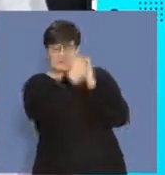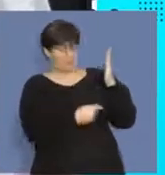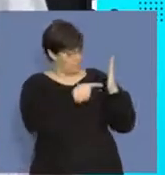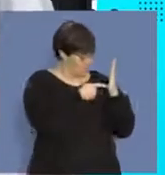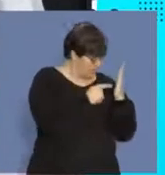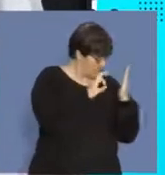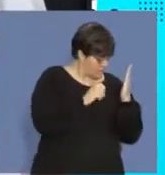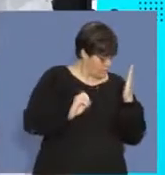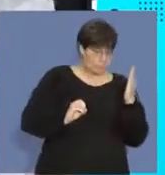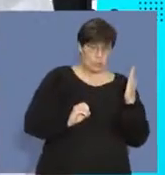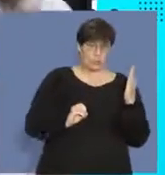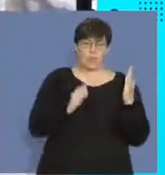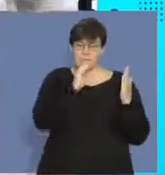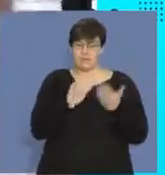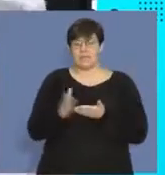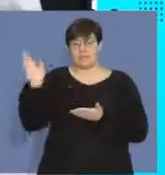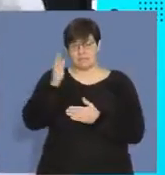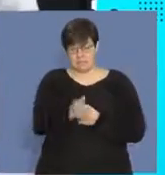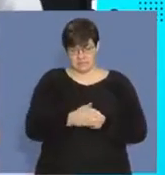VAT, meaning it is an